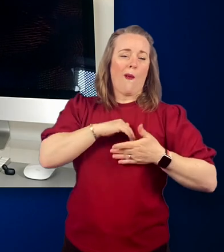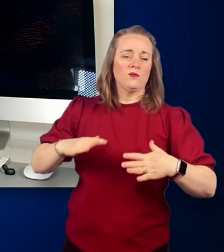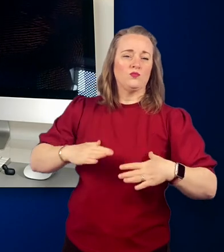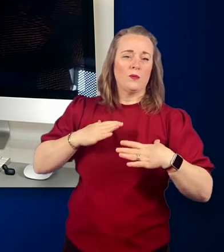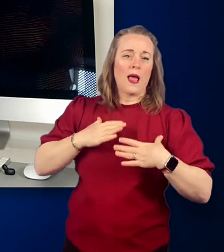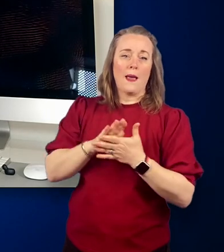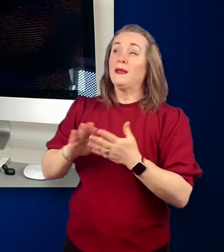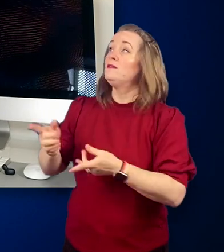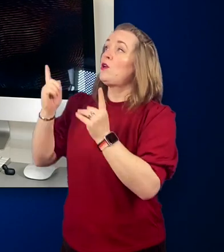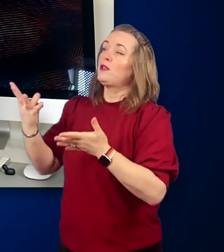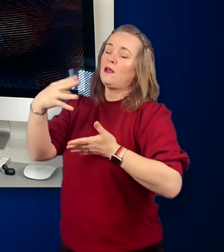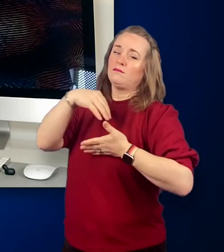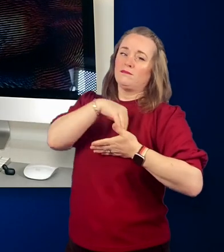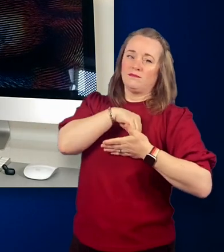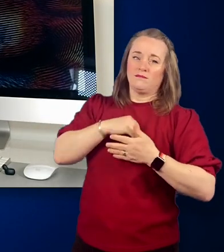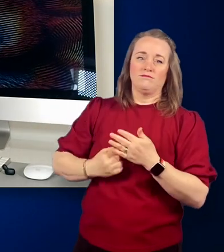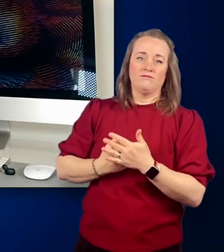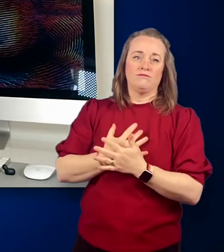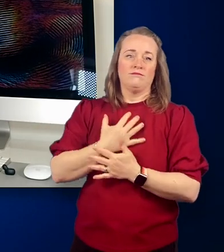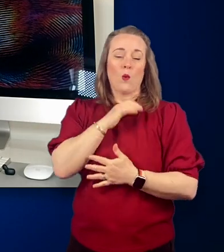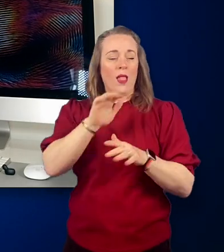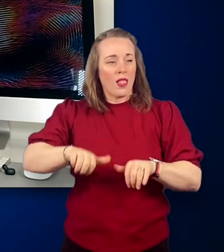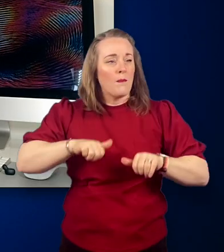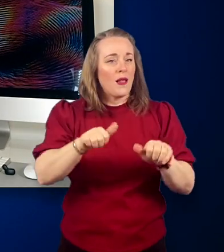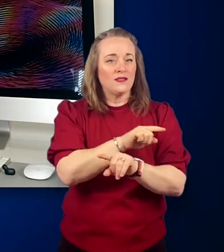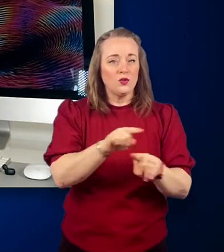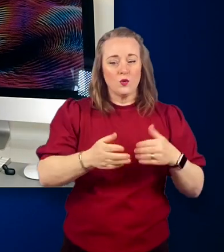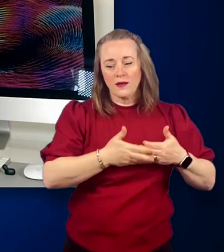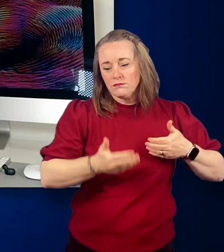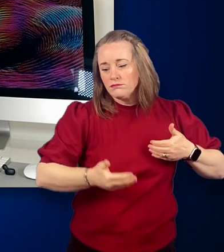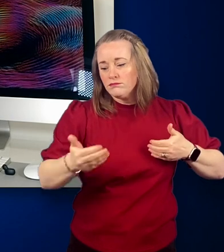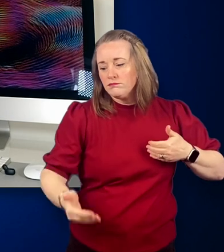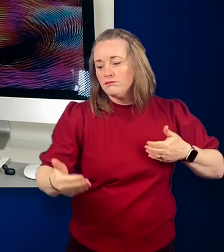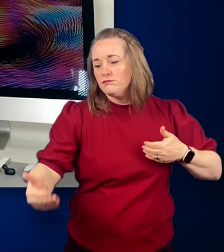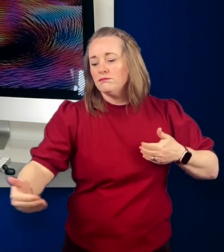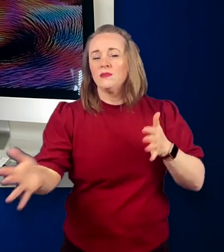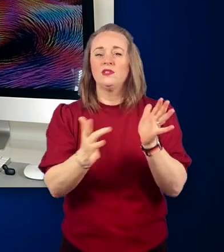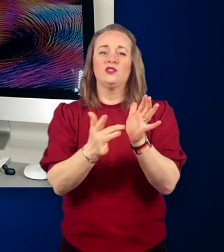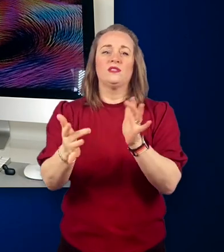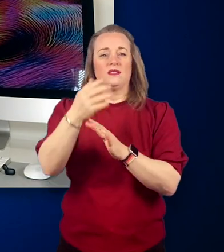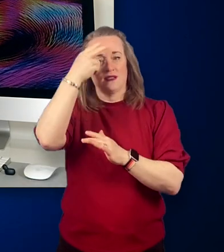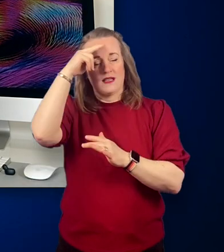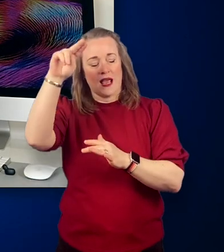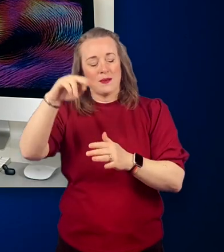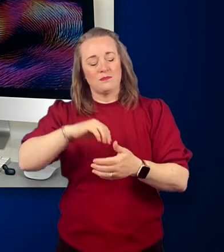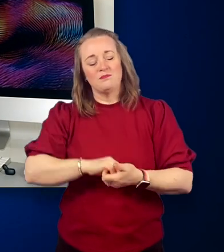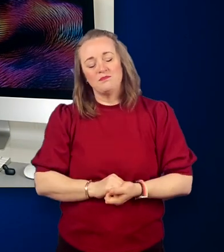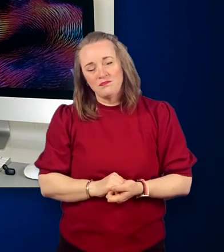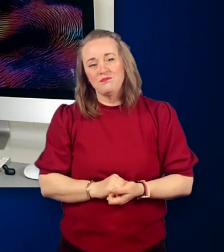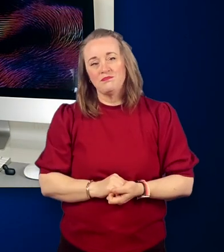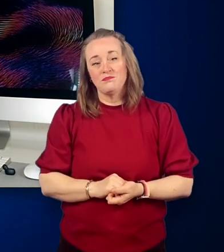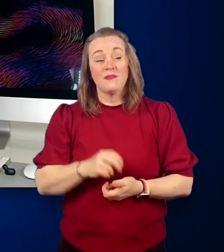seed. And that will be a blessing unto you and generations to come. In Jesus' name. Once again,